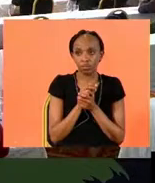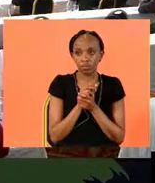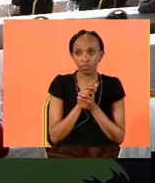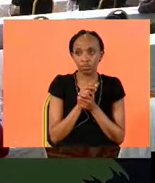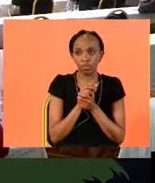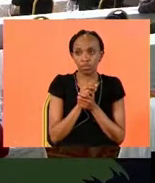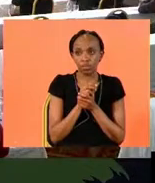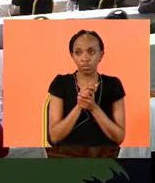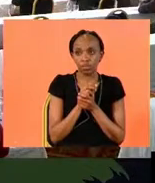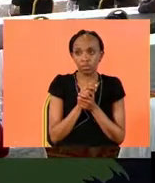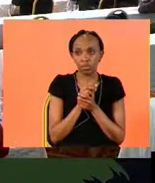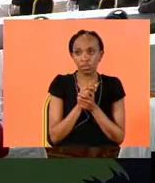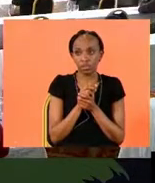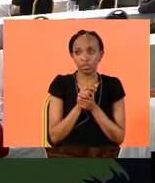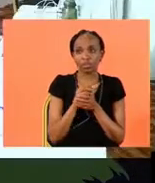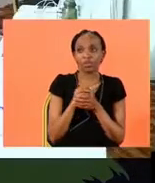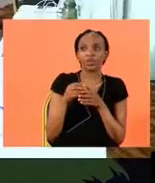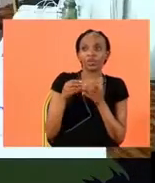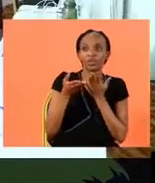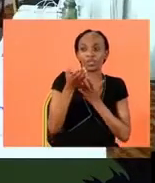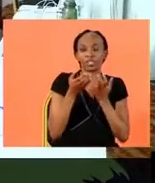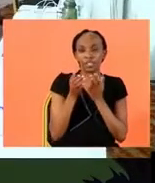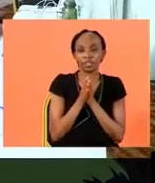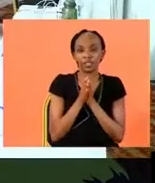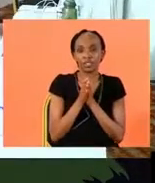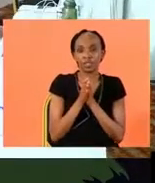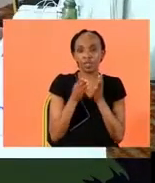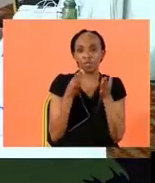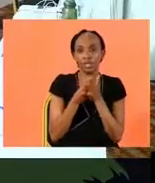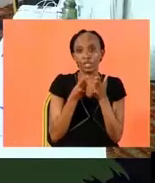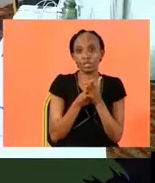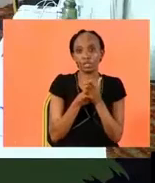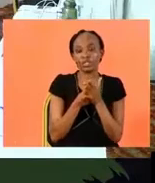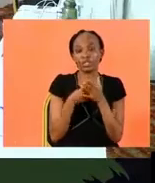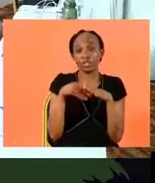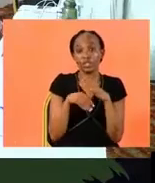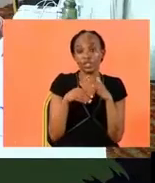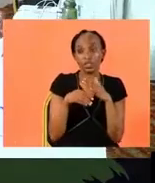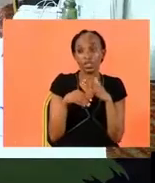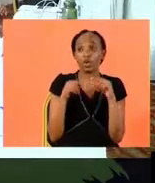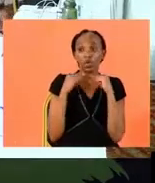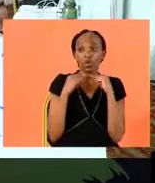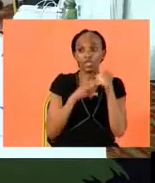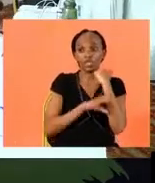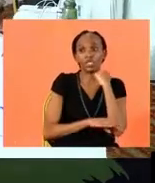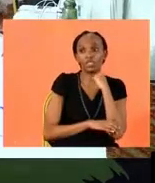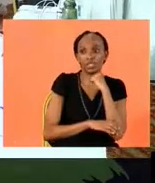instead of investing the money in the host countries,